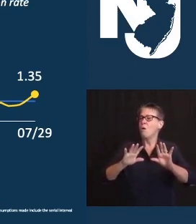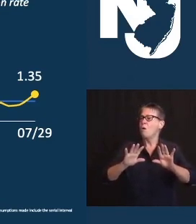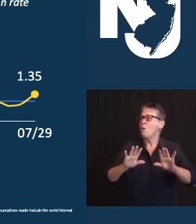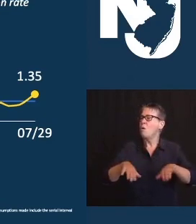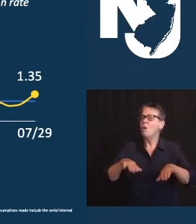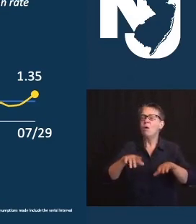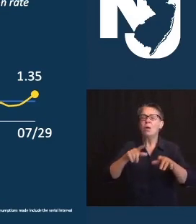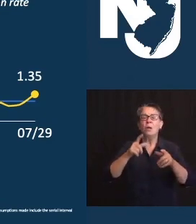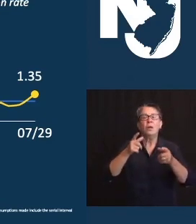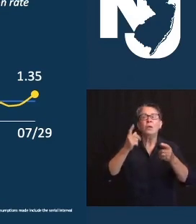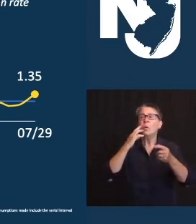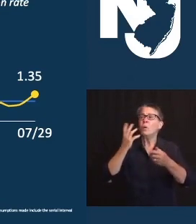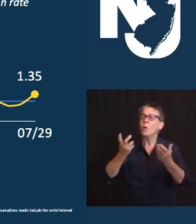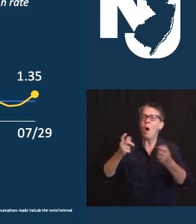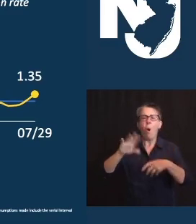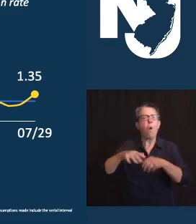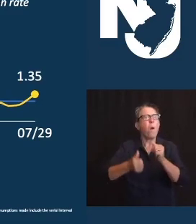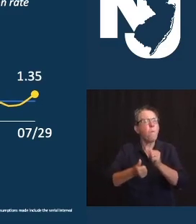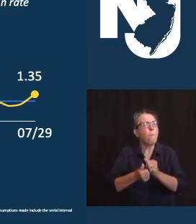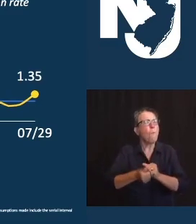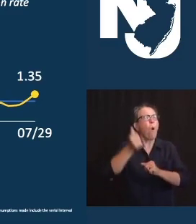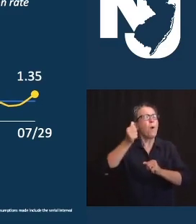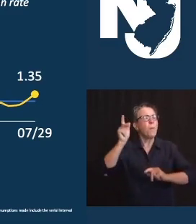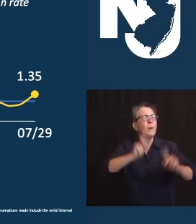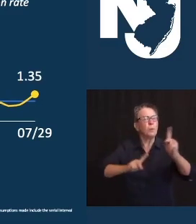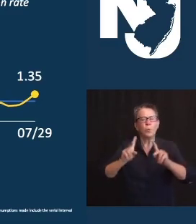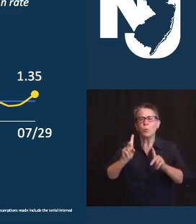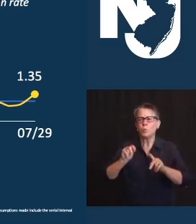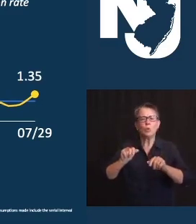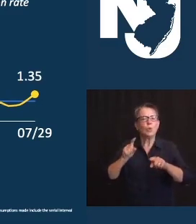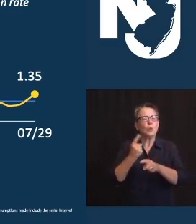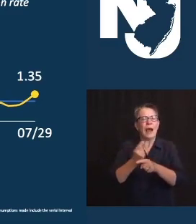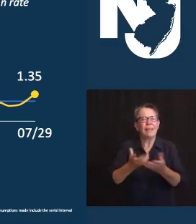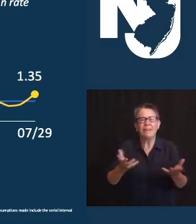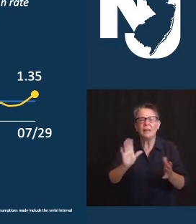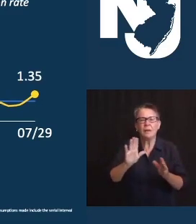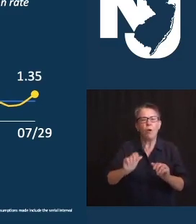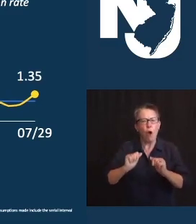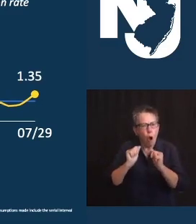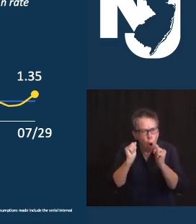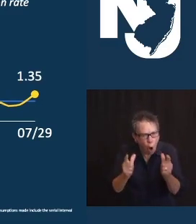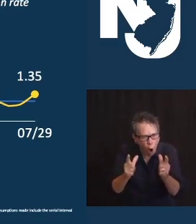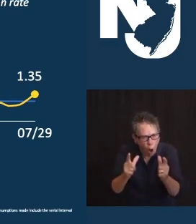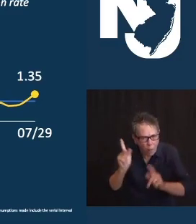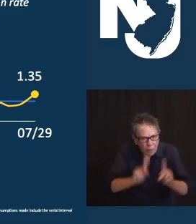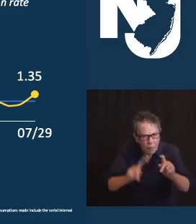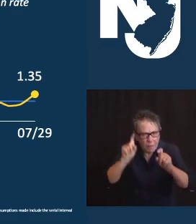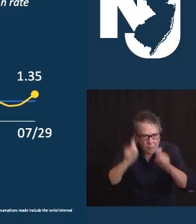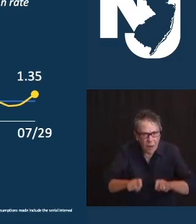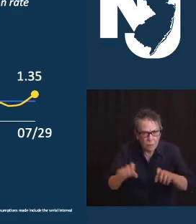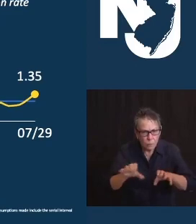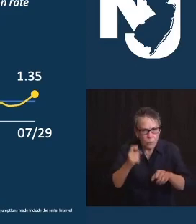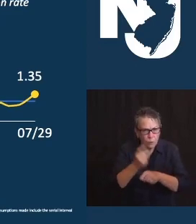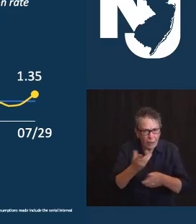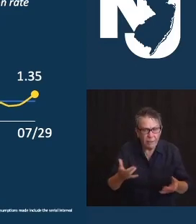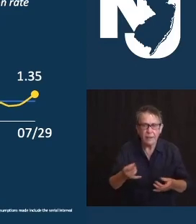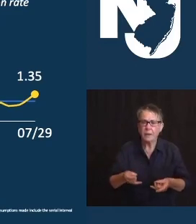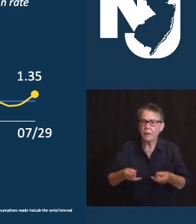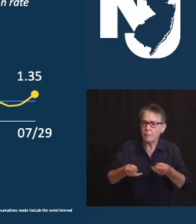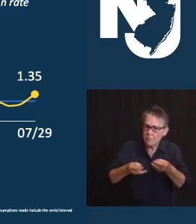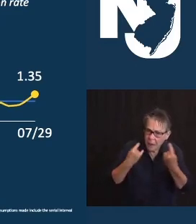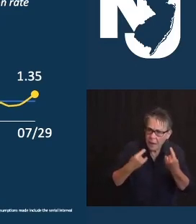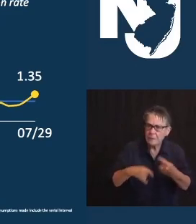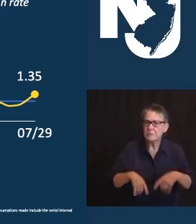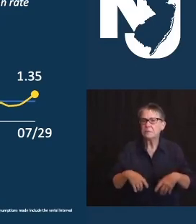around refusing to wear a mask, or who hosts an indoor house party, or who overstuffs a